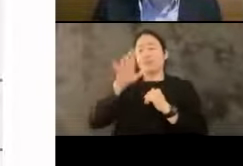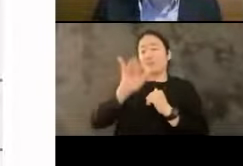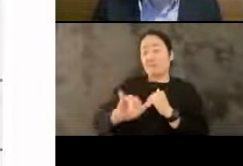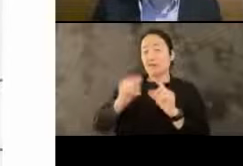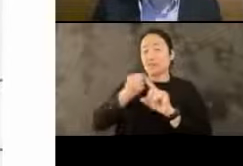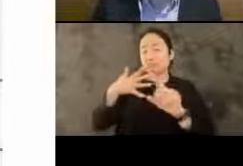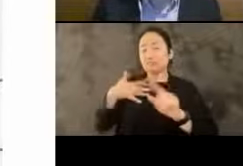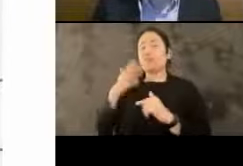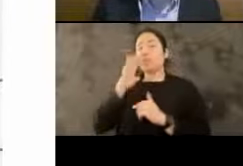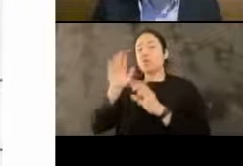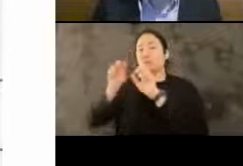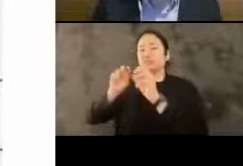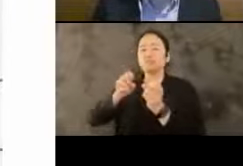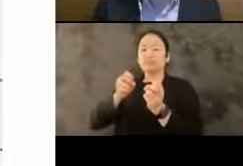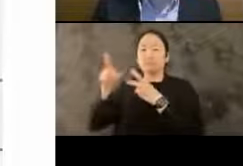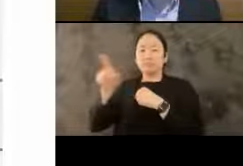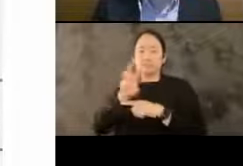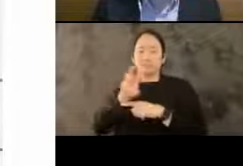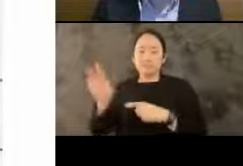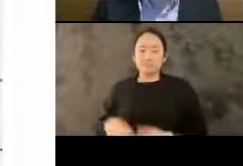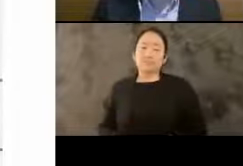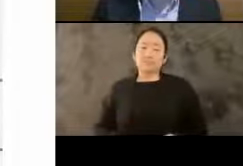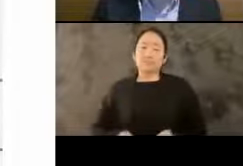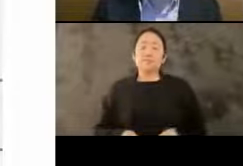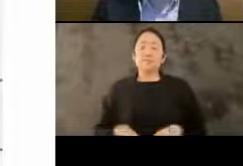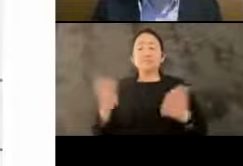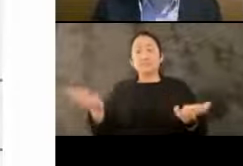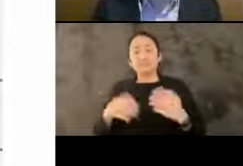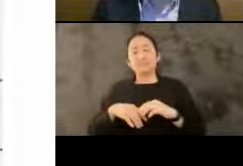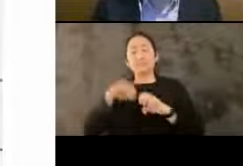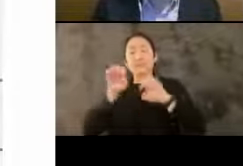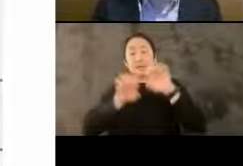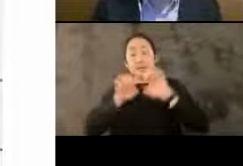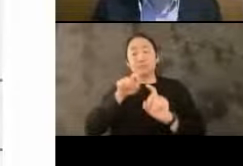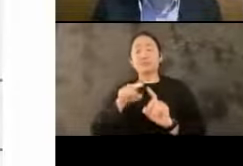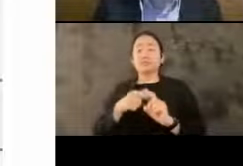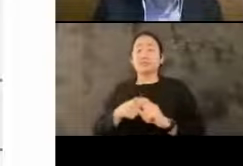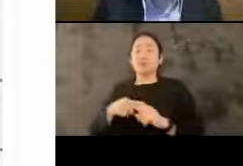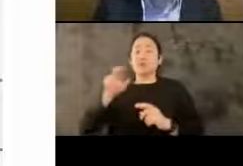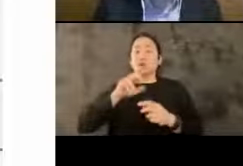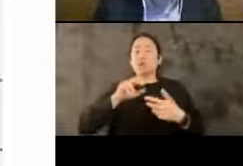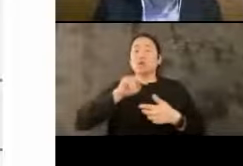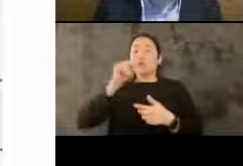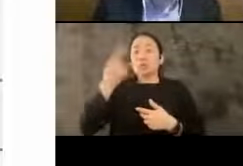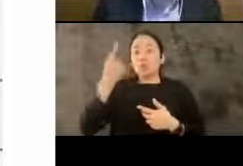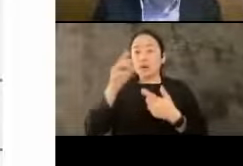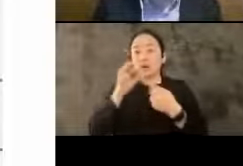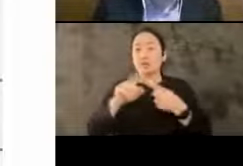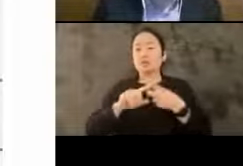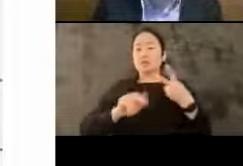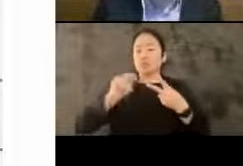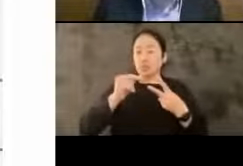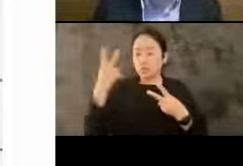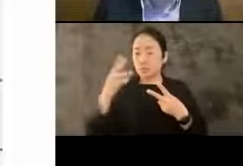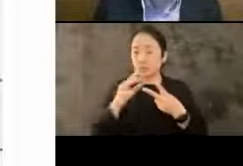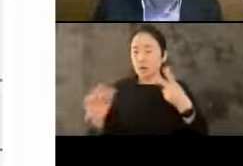well. So in the evaluation, the North 1 option, North 2 option to Bay Shore